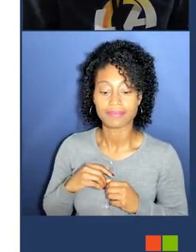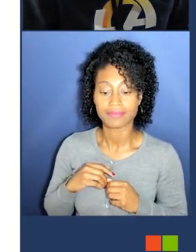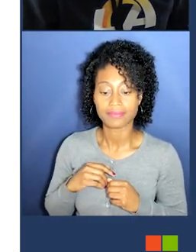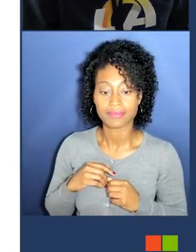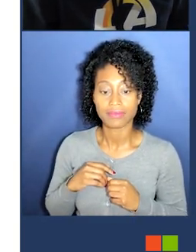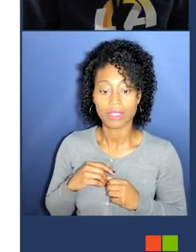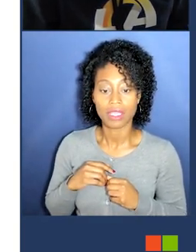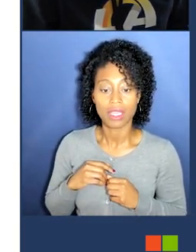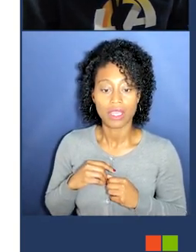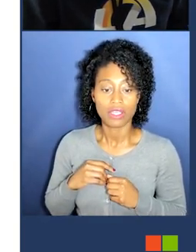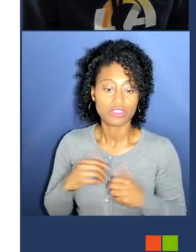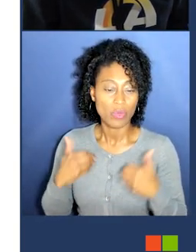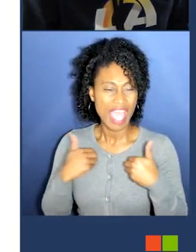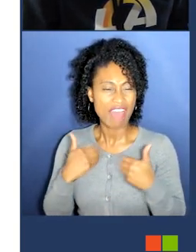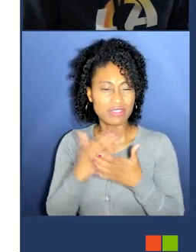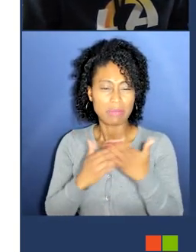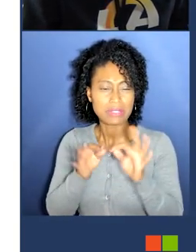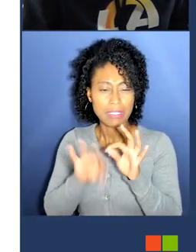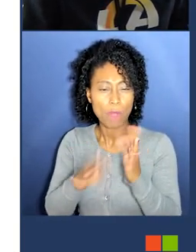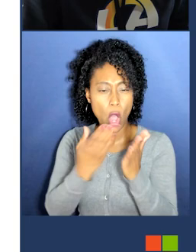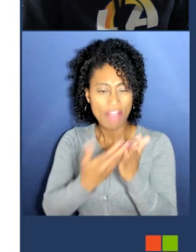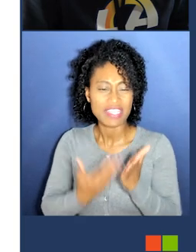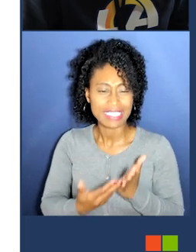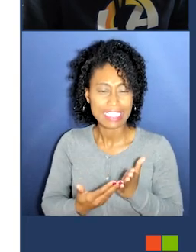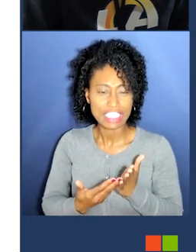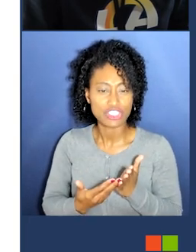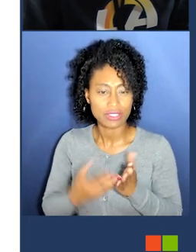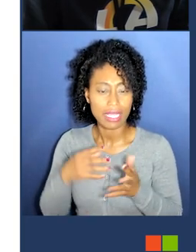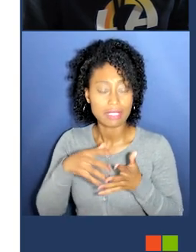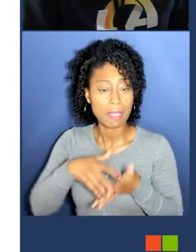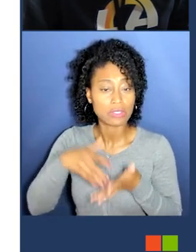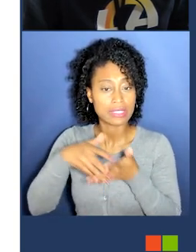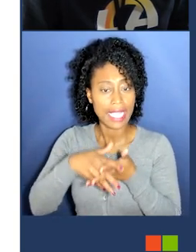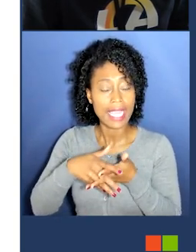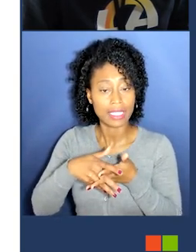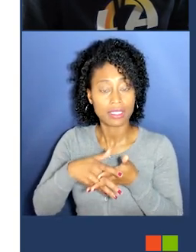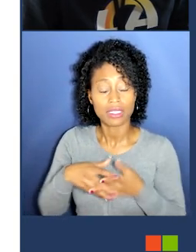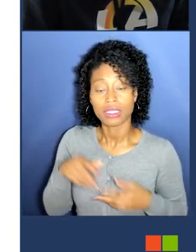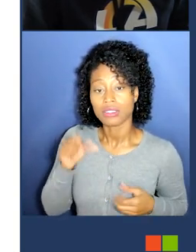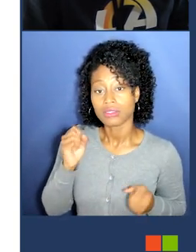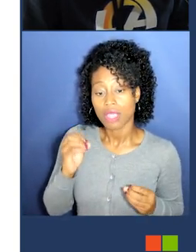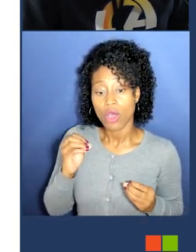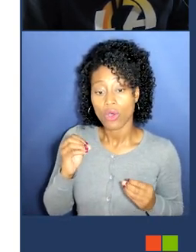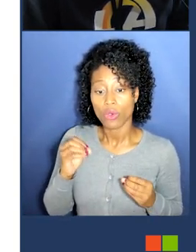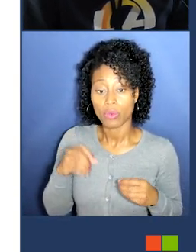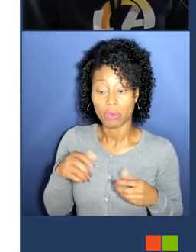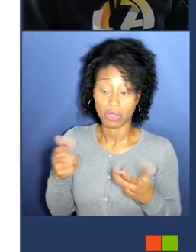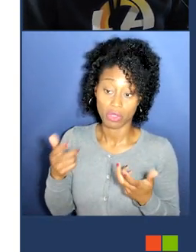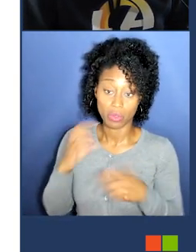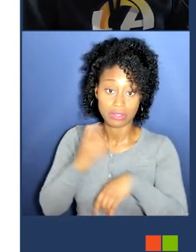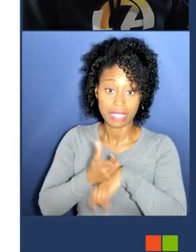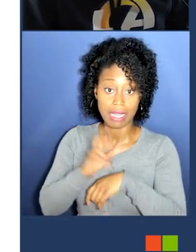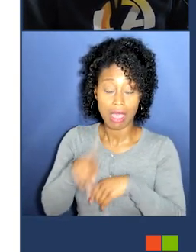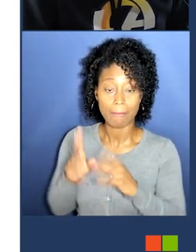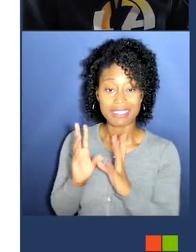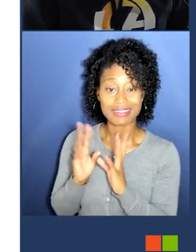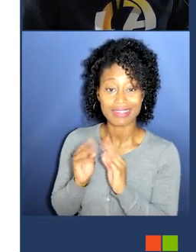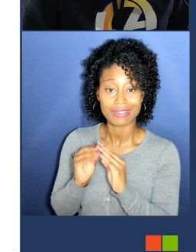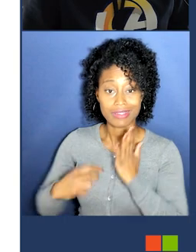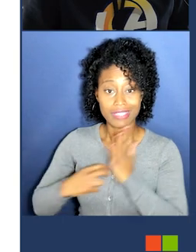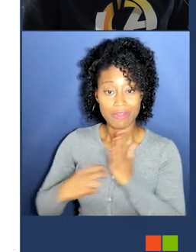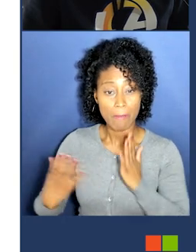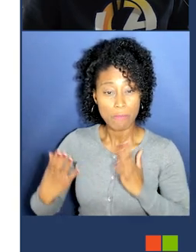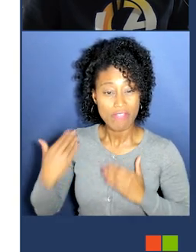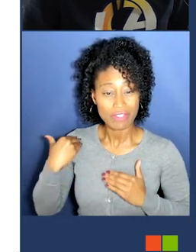have implemented a sample authentication where we take a session ticket of a previously logged in